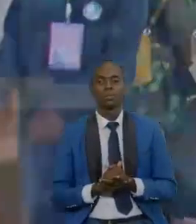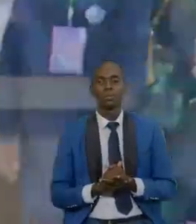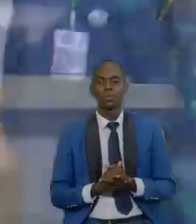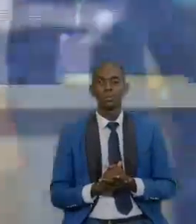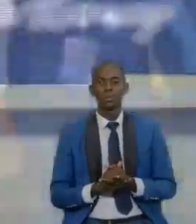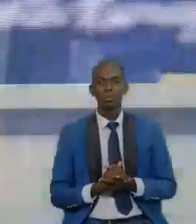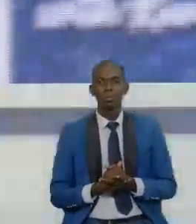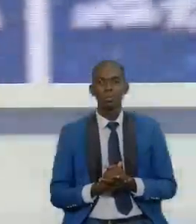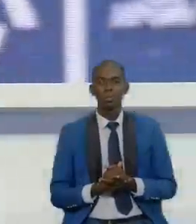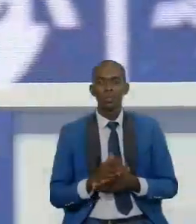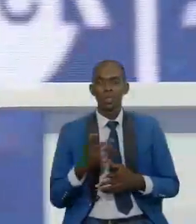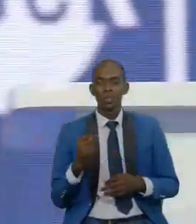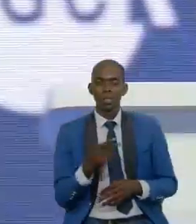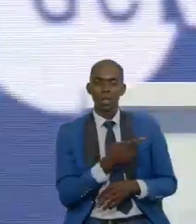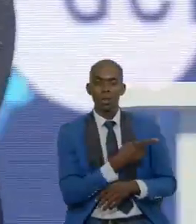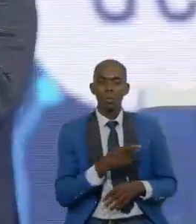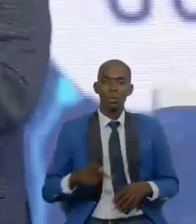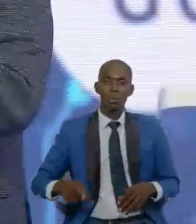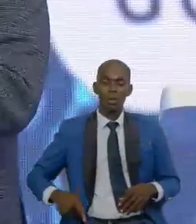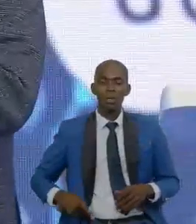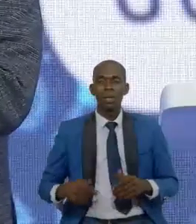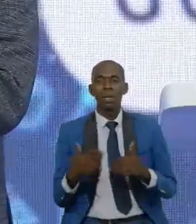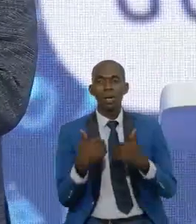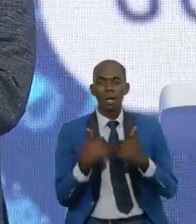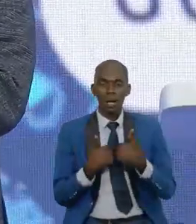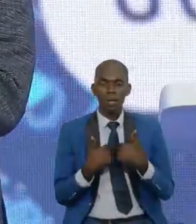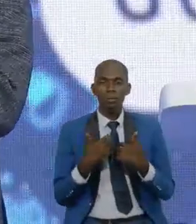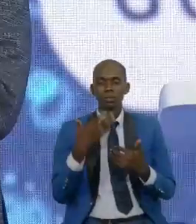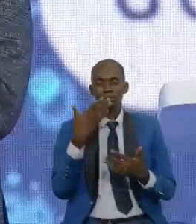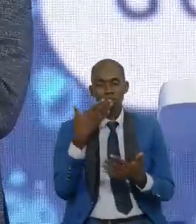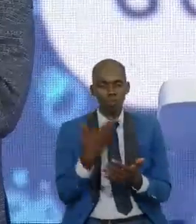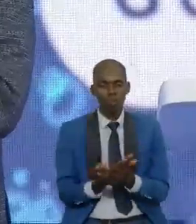The prince has goodness.